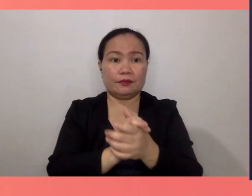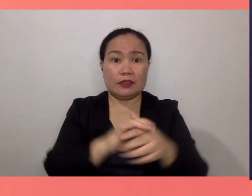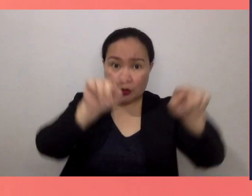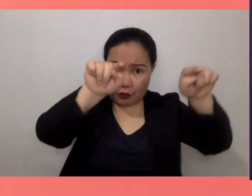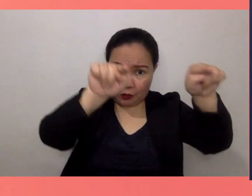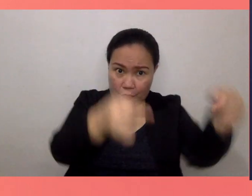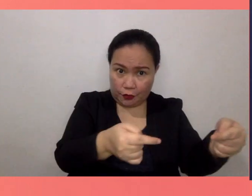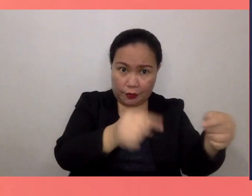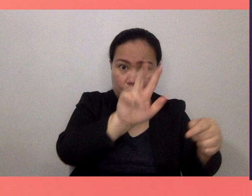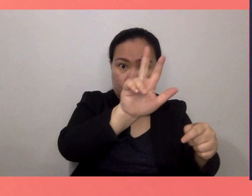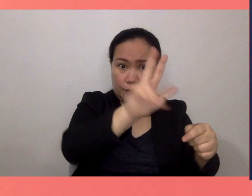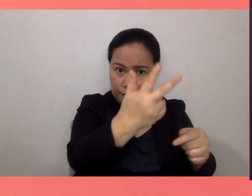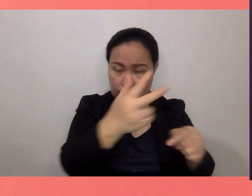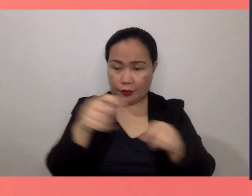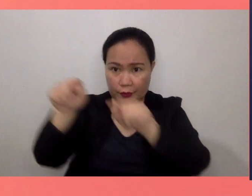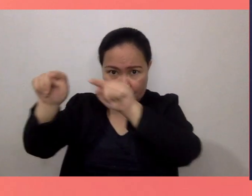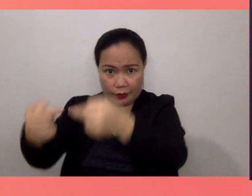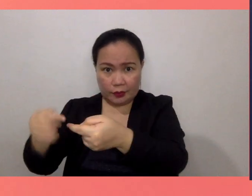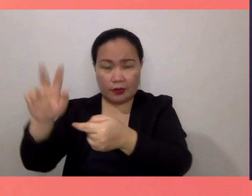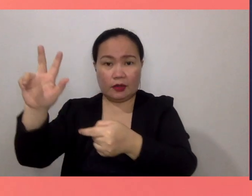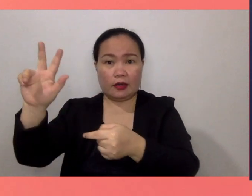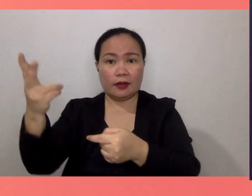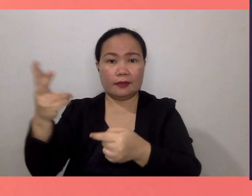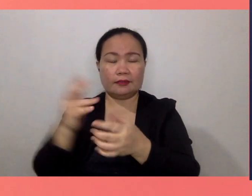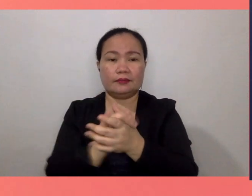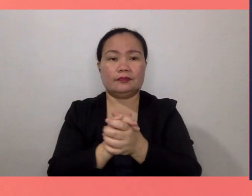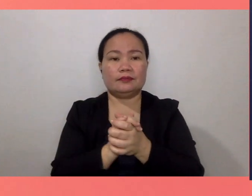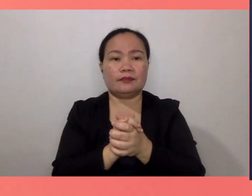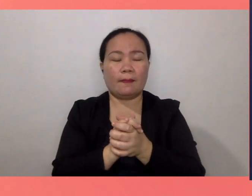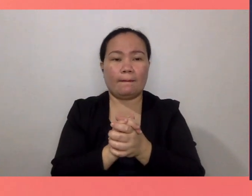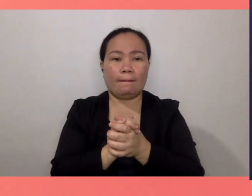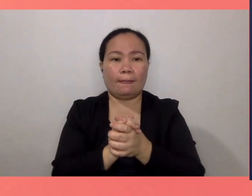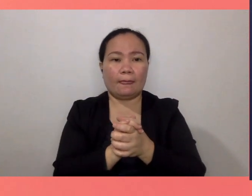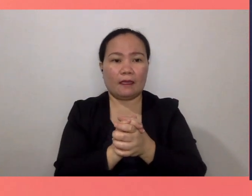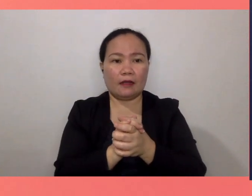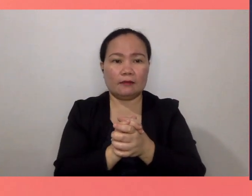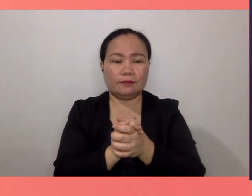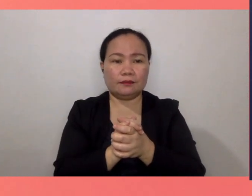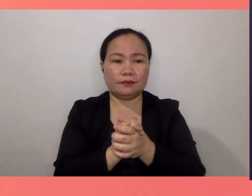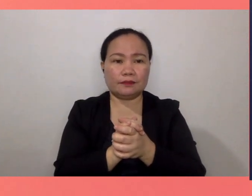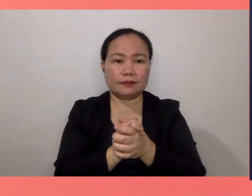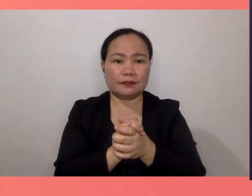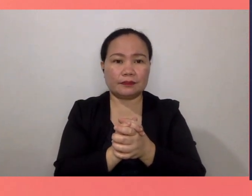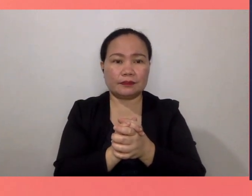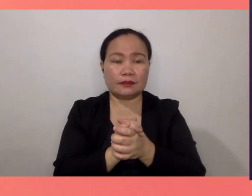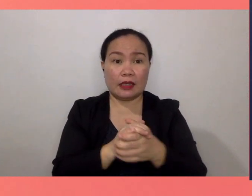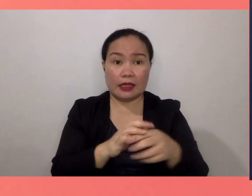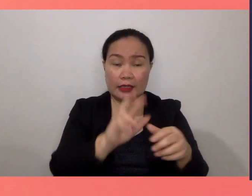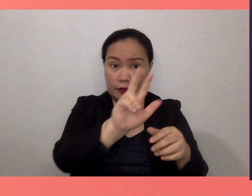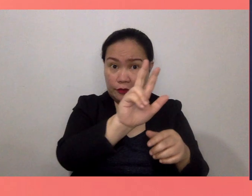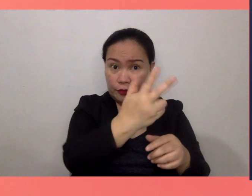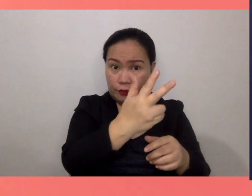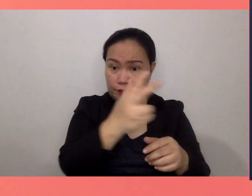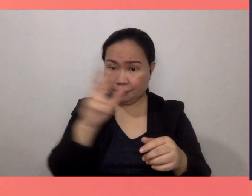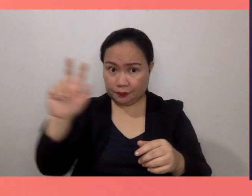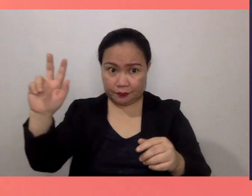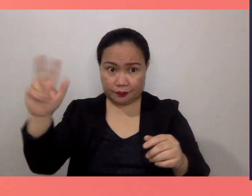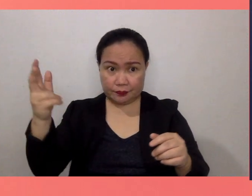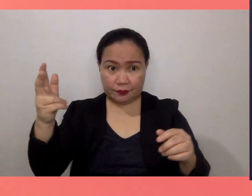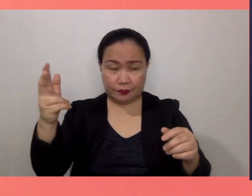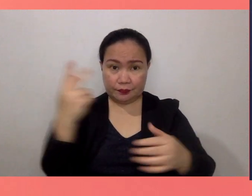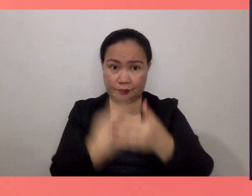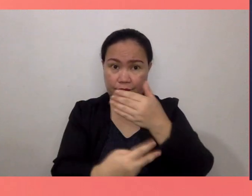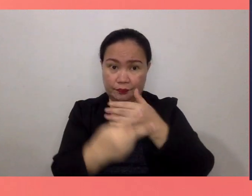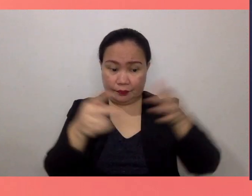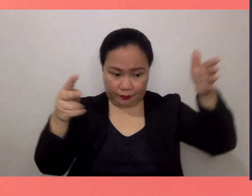natin both side. So, bakit i-cube pala, not cube root. I-cube natin both side of the